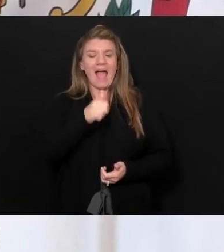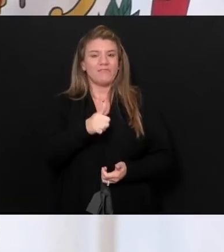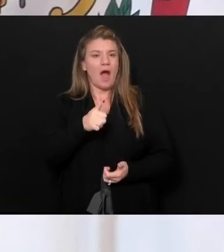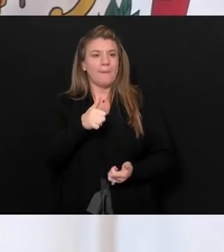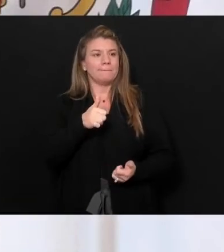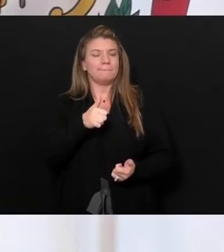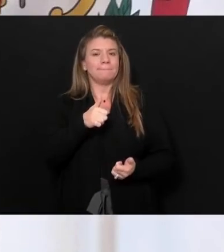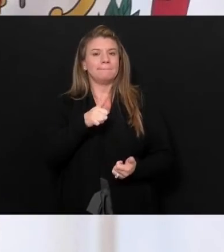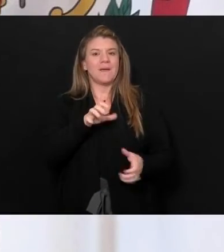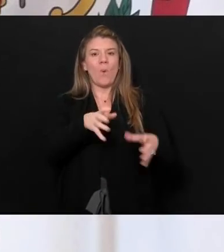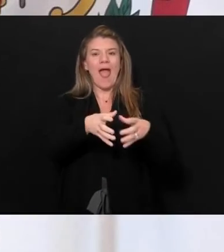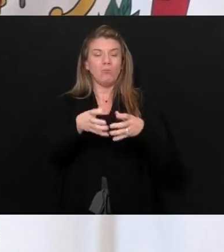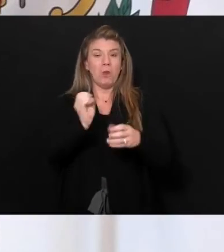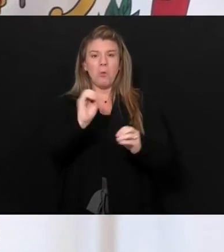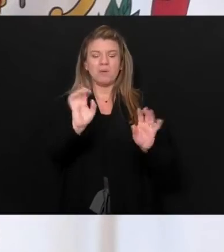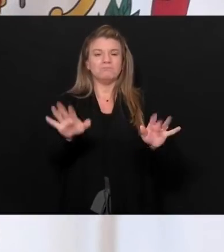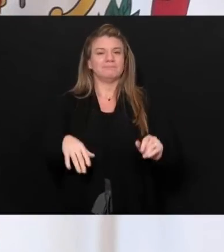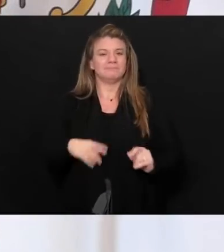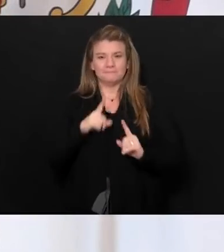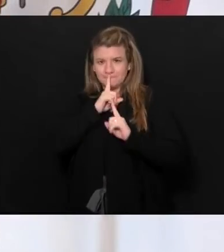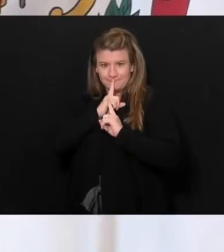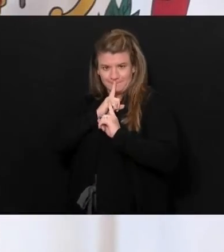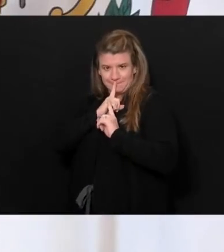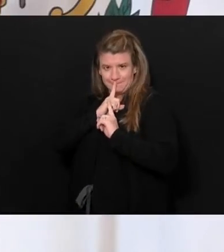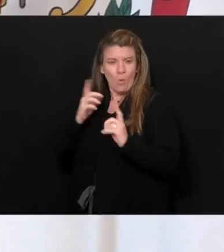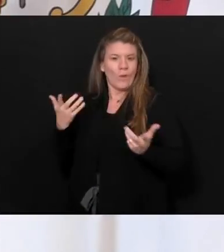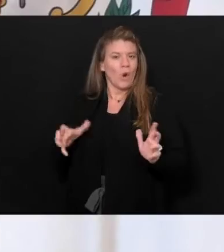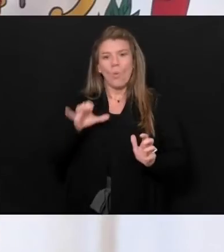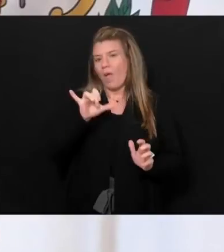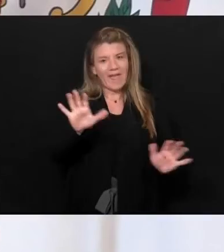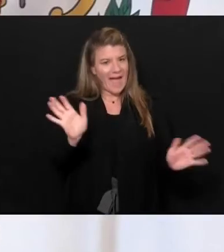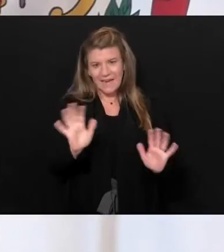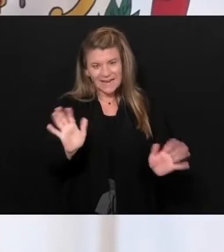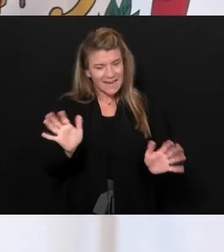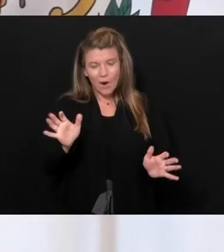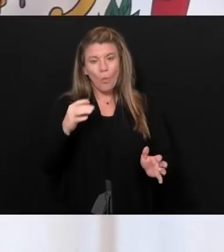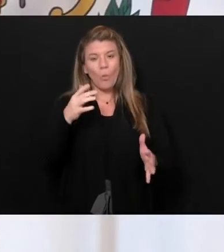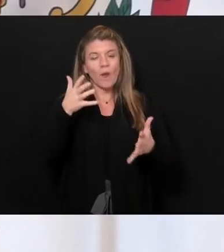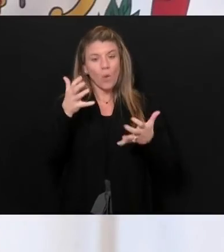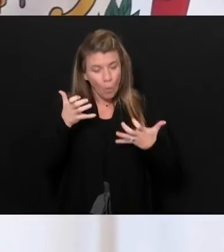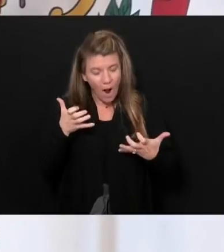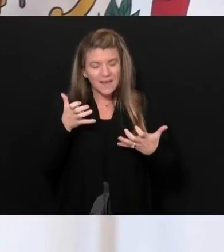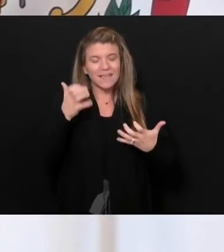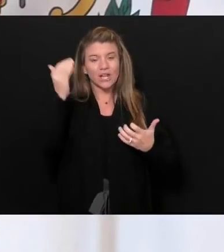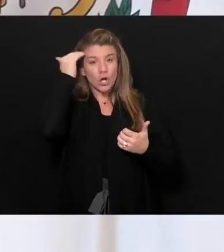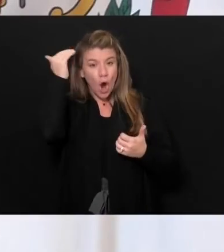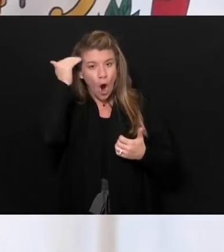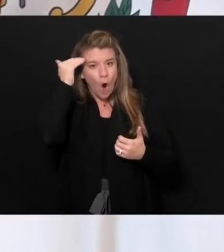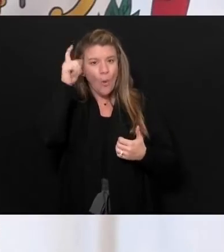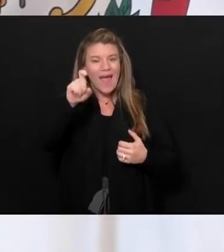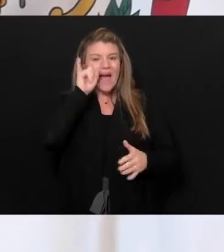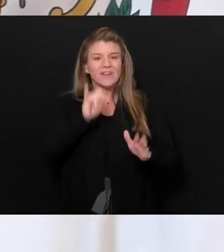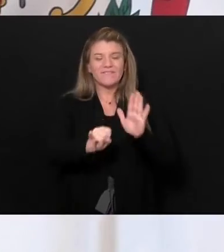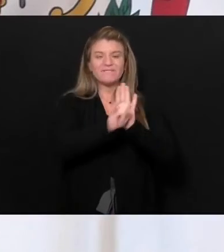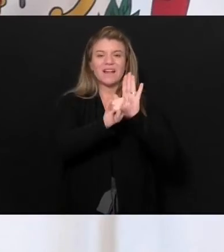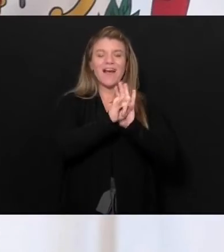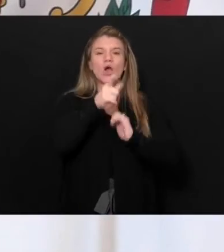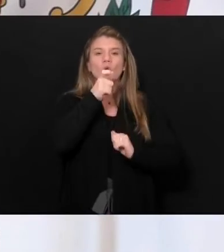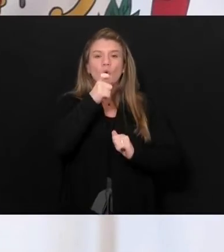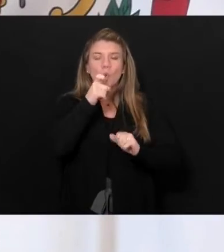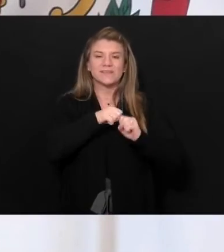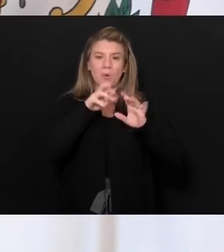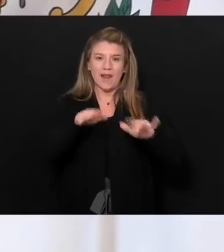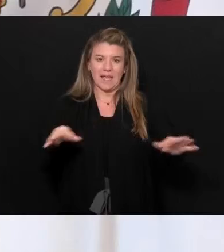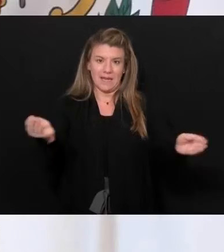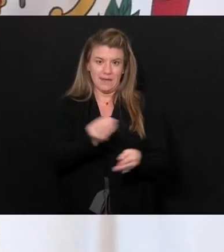to tell on people. You know, so the long and the short of it is just this. We've got to identify those spreaders, you